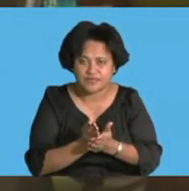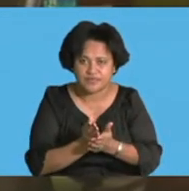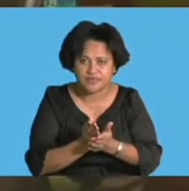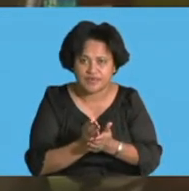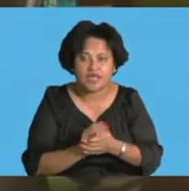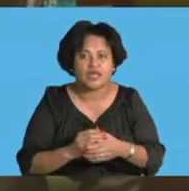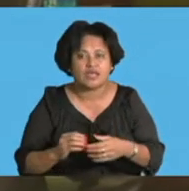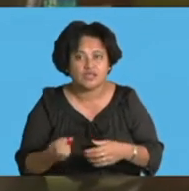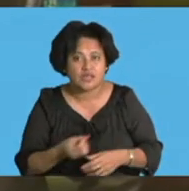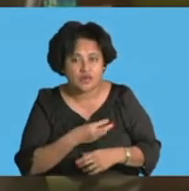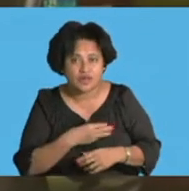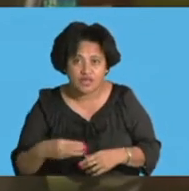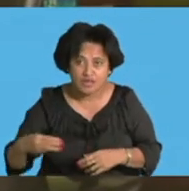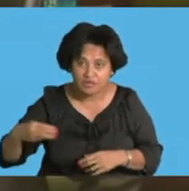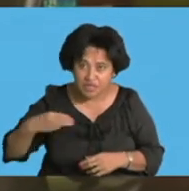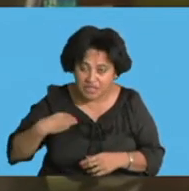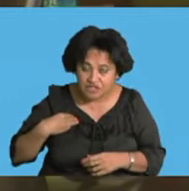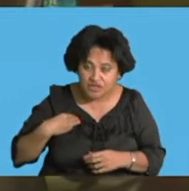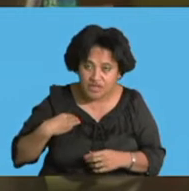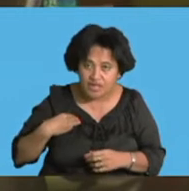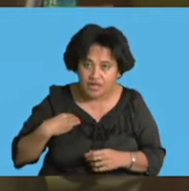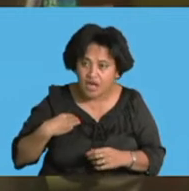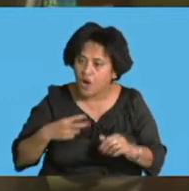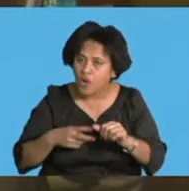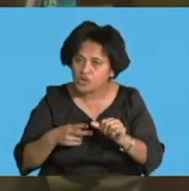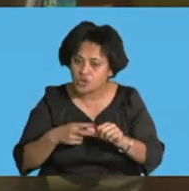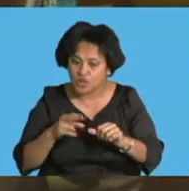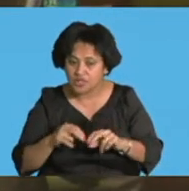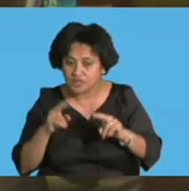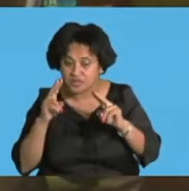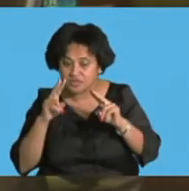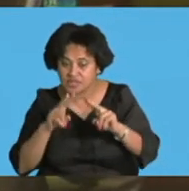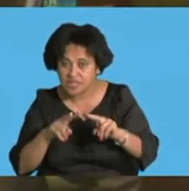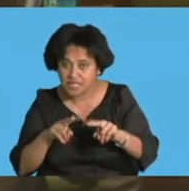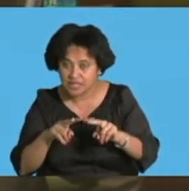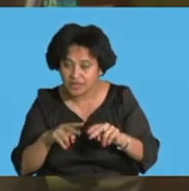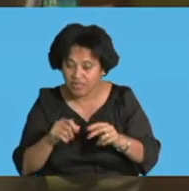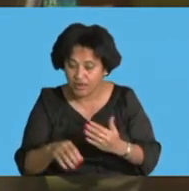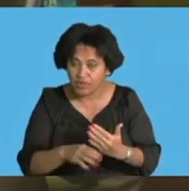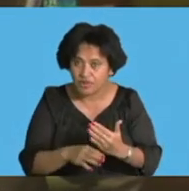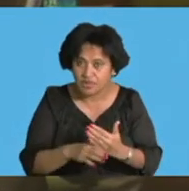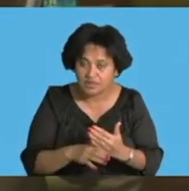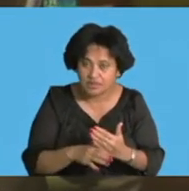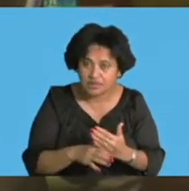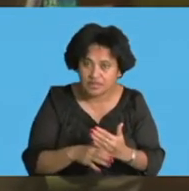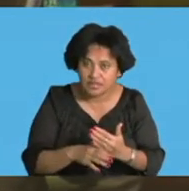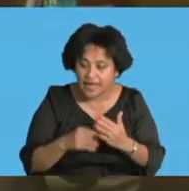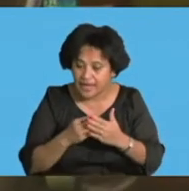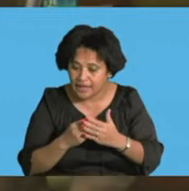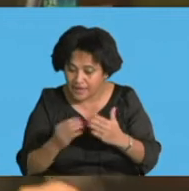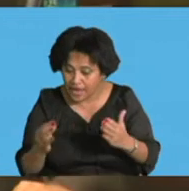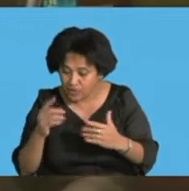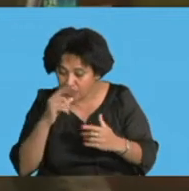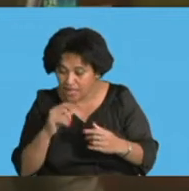the ministries must also critically look inwards as how it is expending the